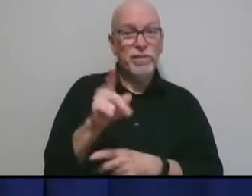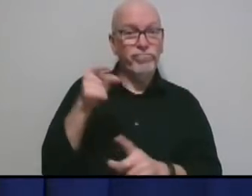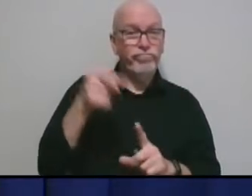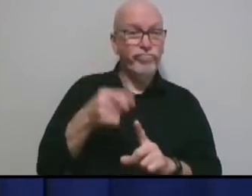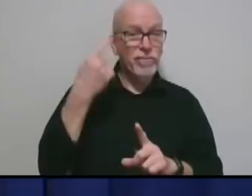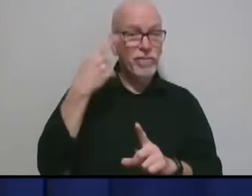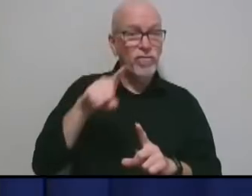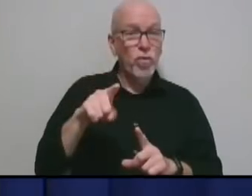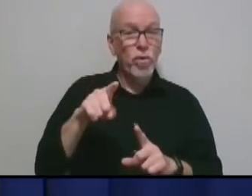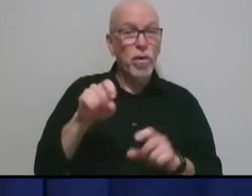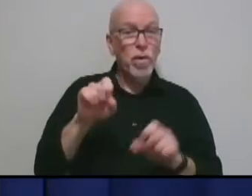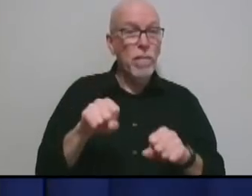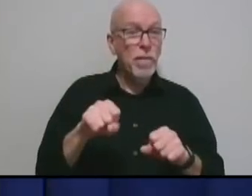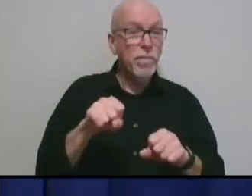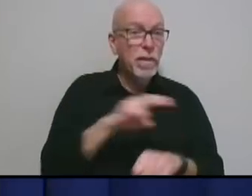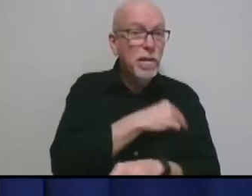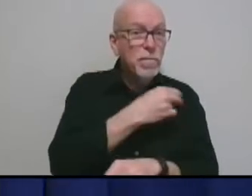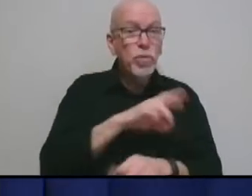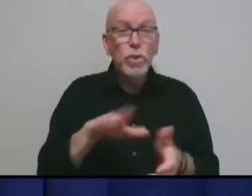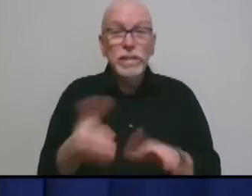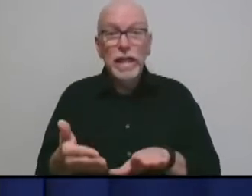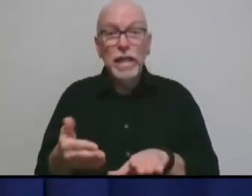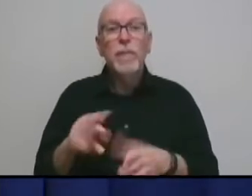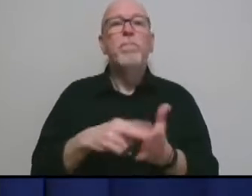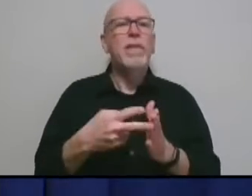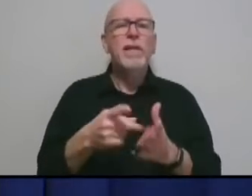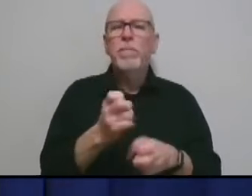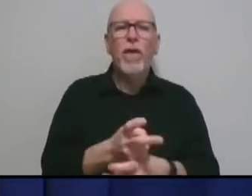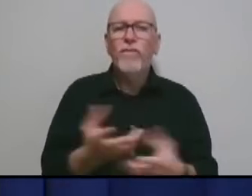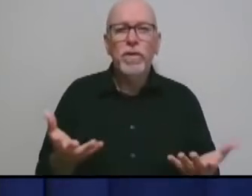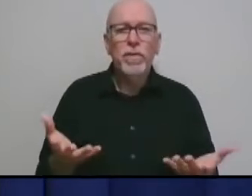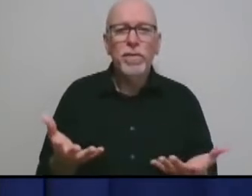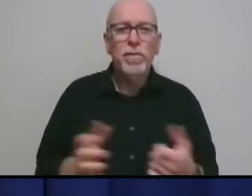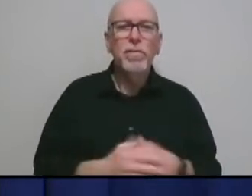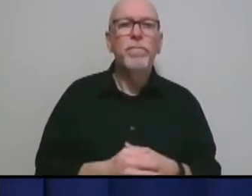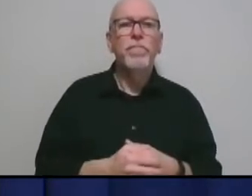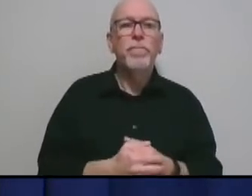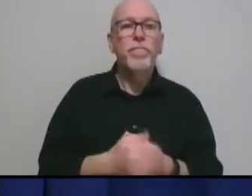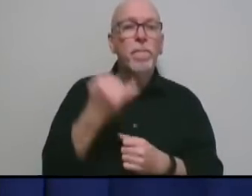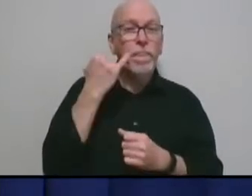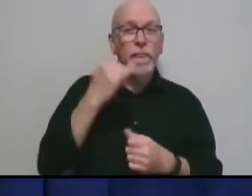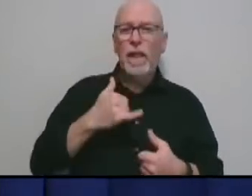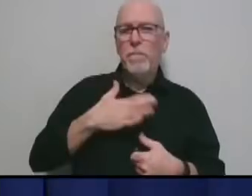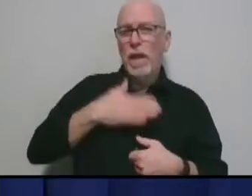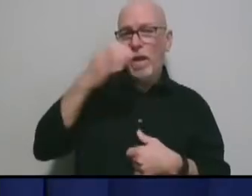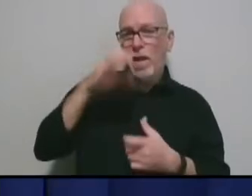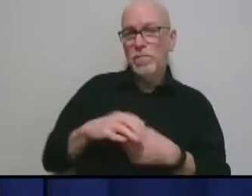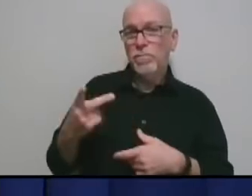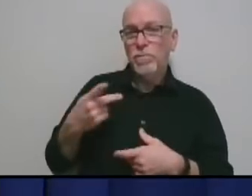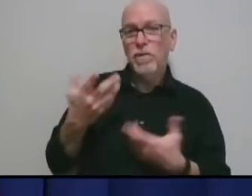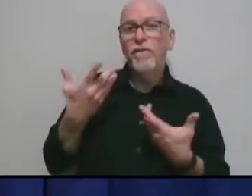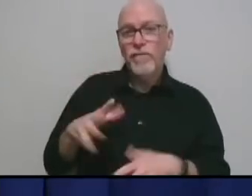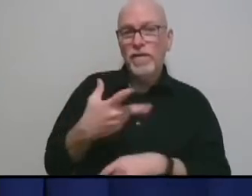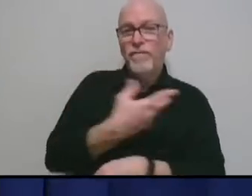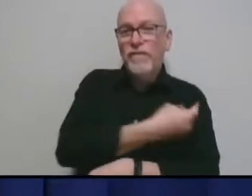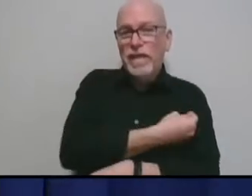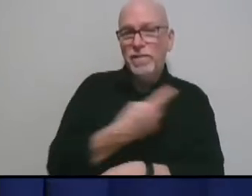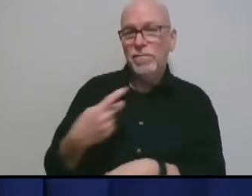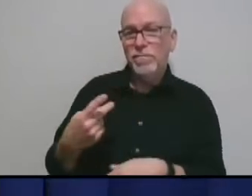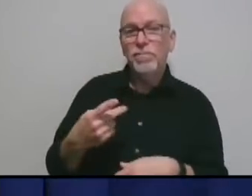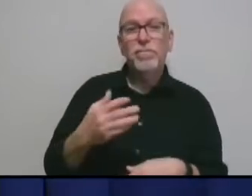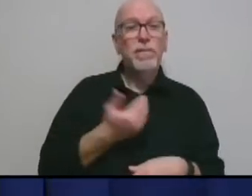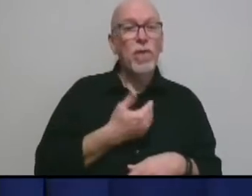consequences or death, that is when you're more careful. If like my husband and I have been both vaccinated. A couple of our kids